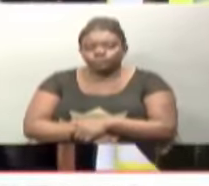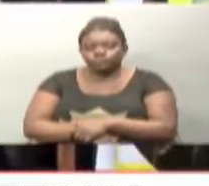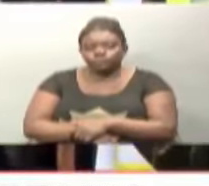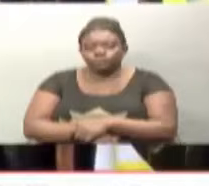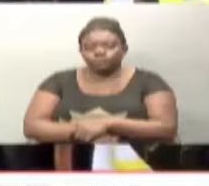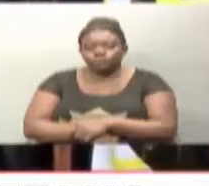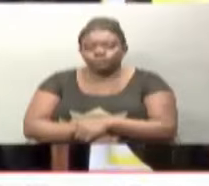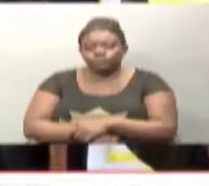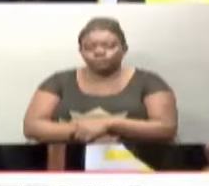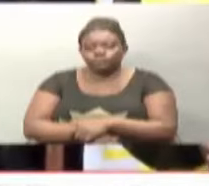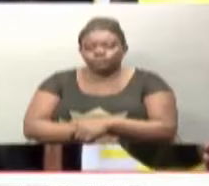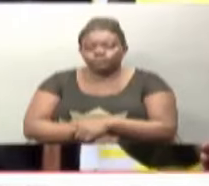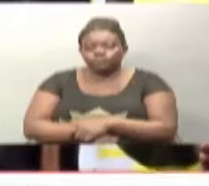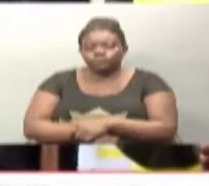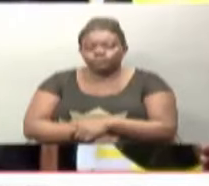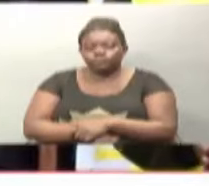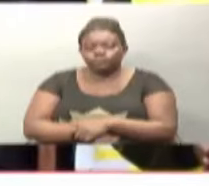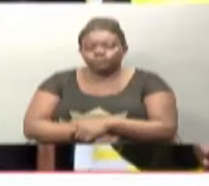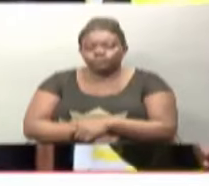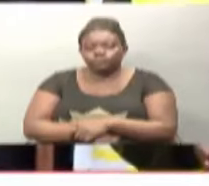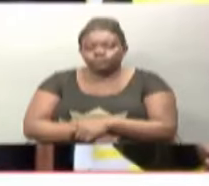up to assist the local government